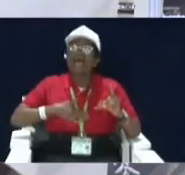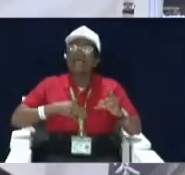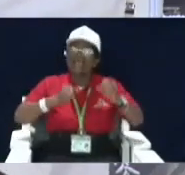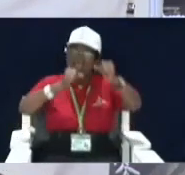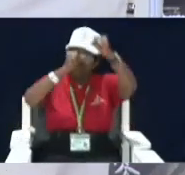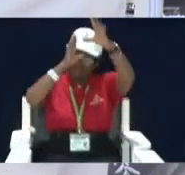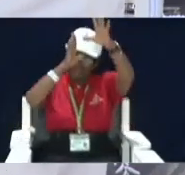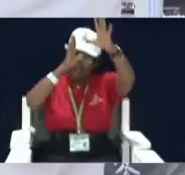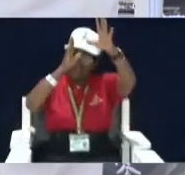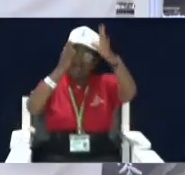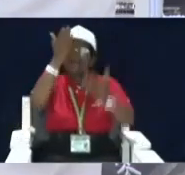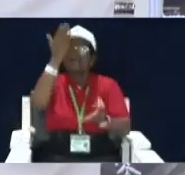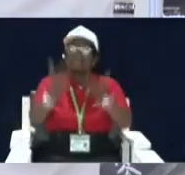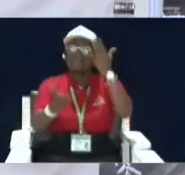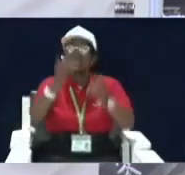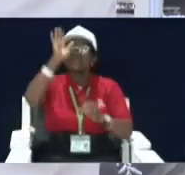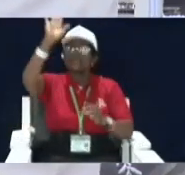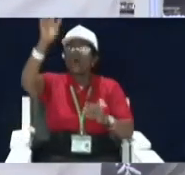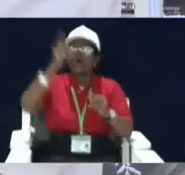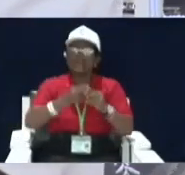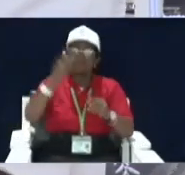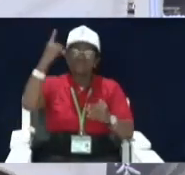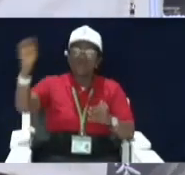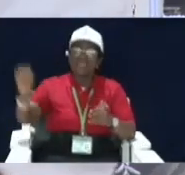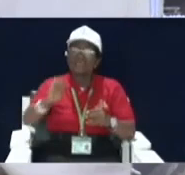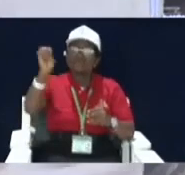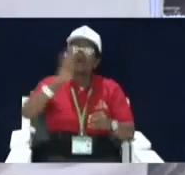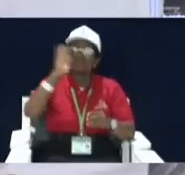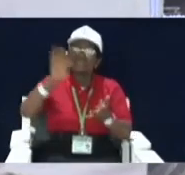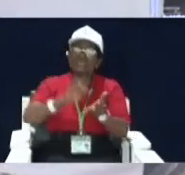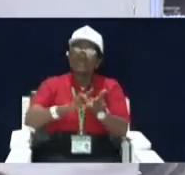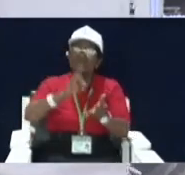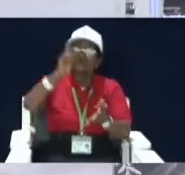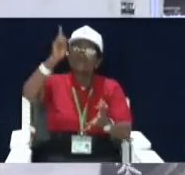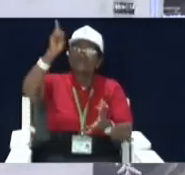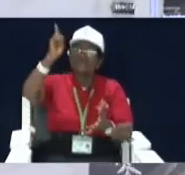May your name forever be glorified.